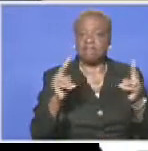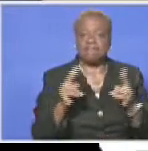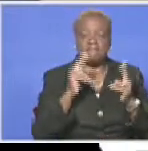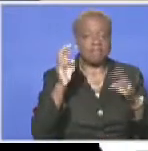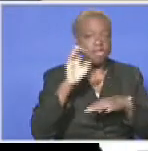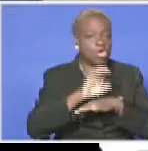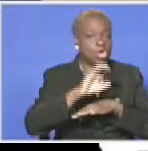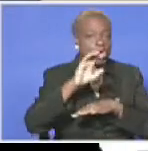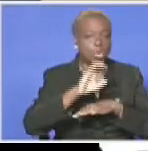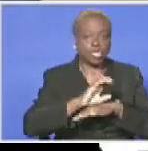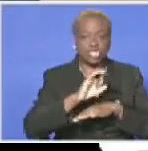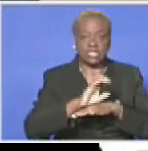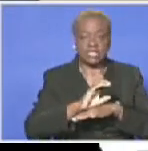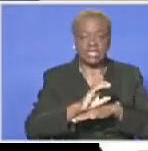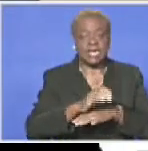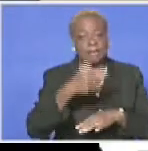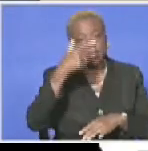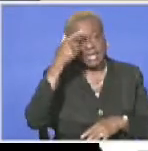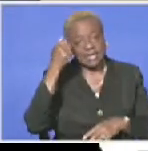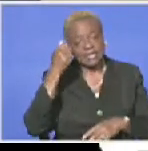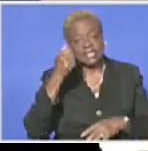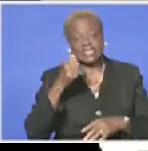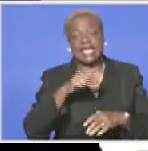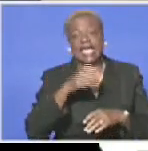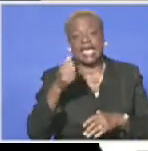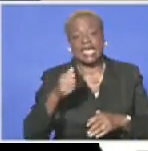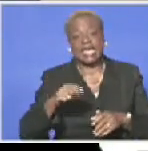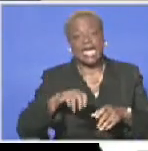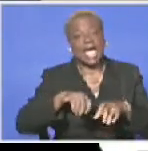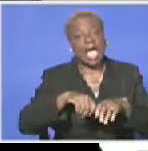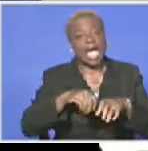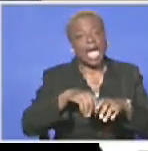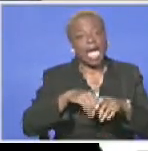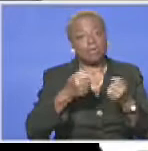ship is going to reflect poorly on the industry, and it's going to